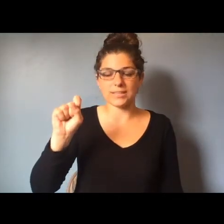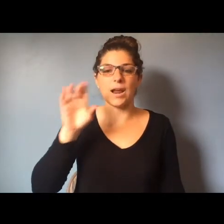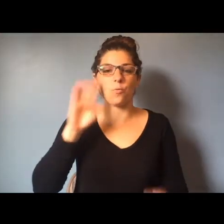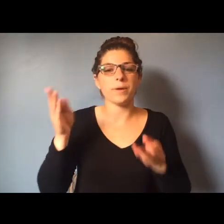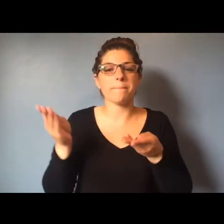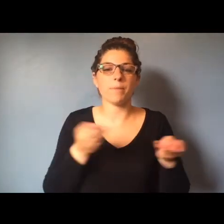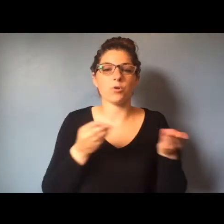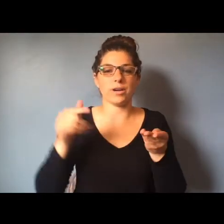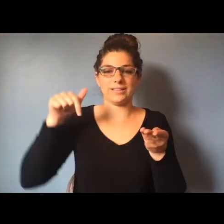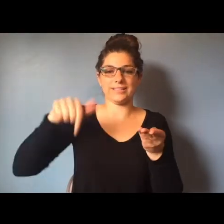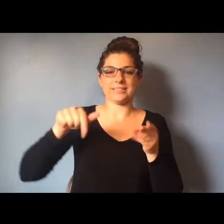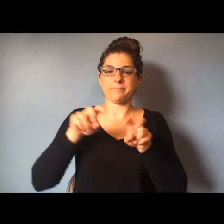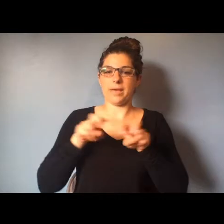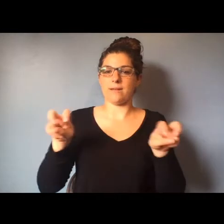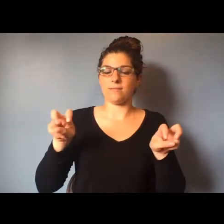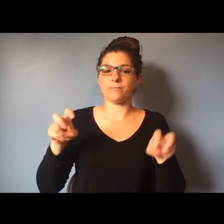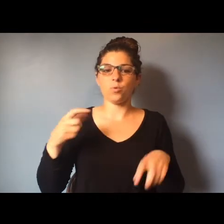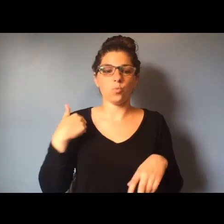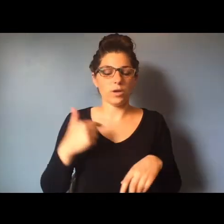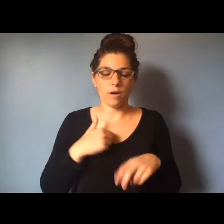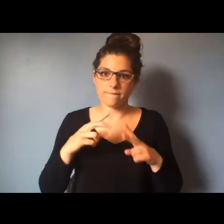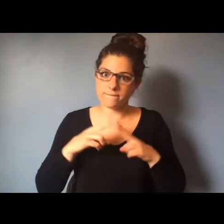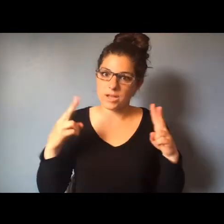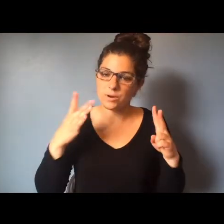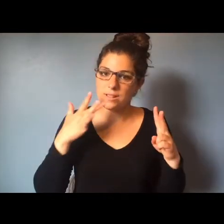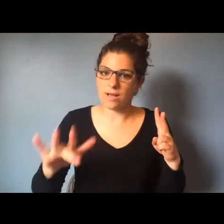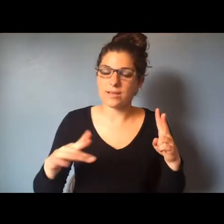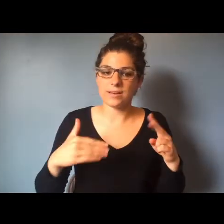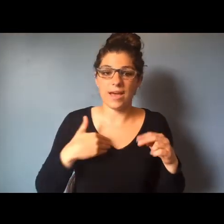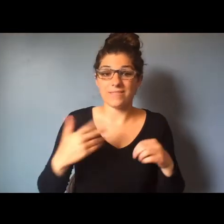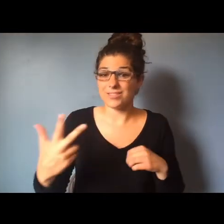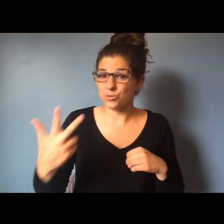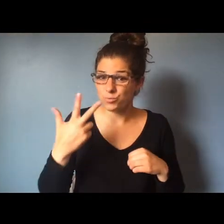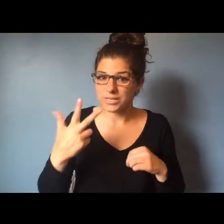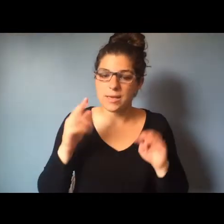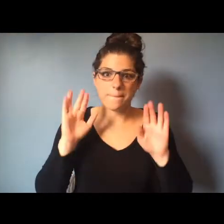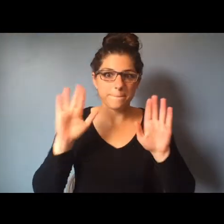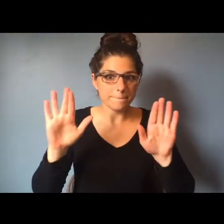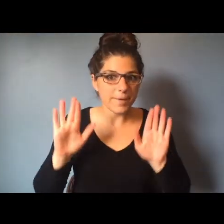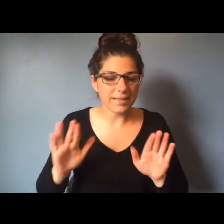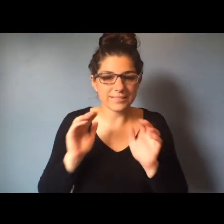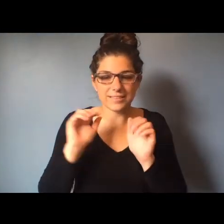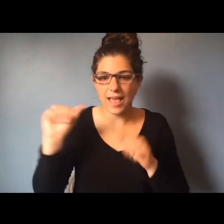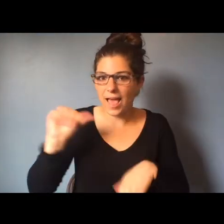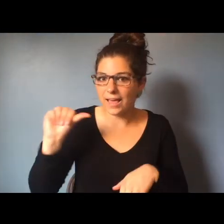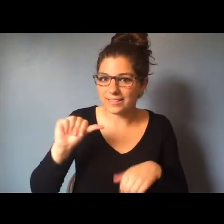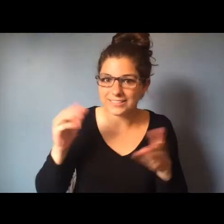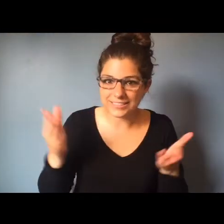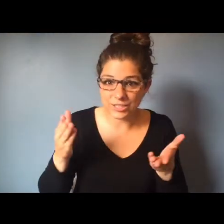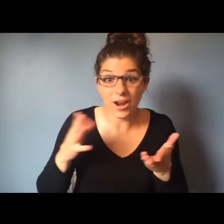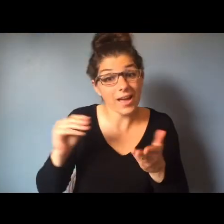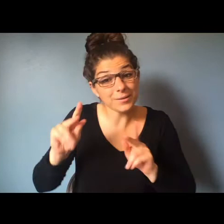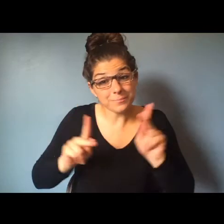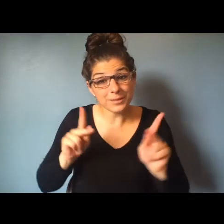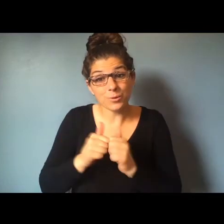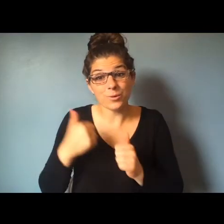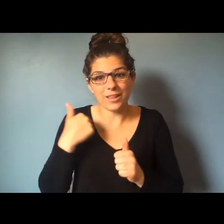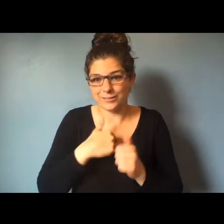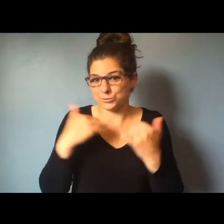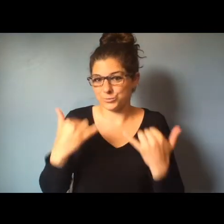panel. We're extremely lucky to have three very accomplished athletes and people with us today.